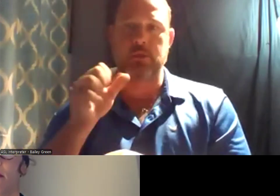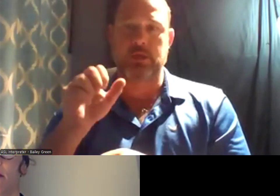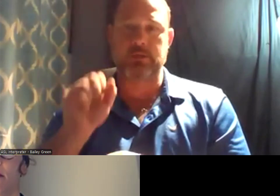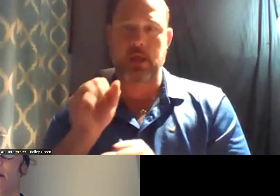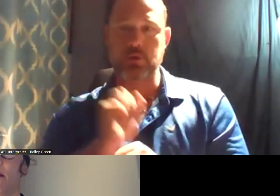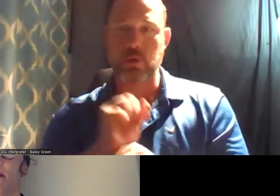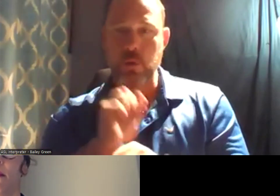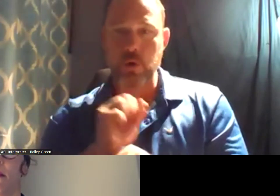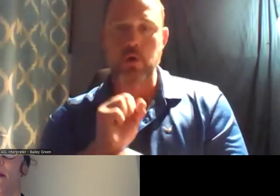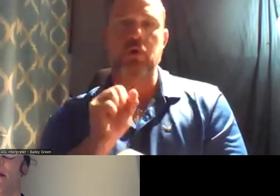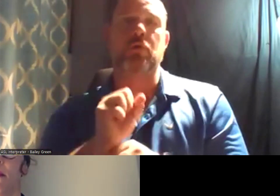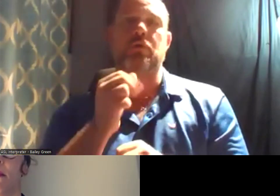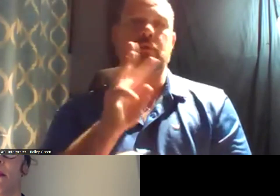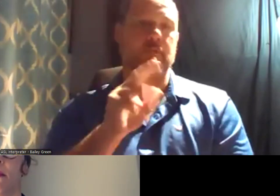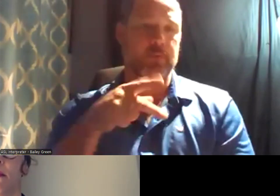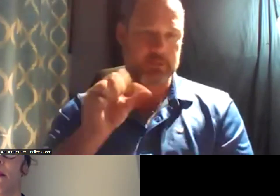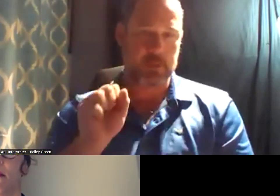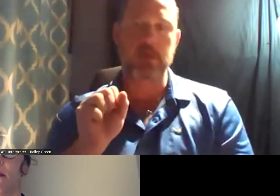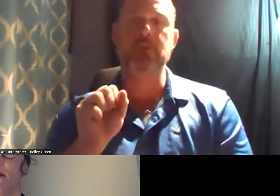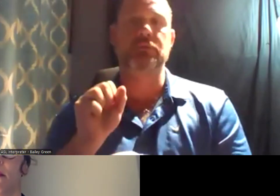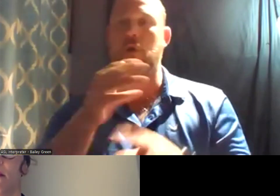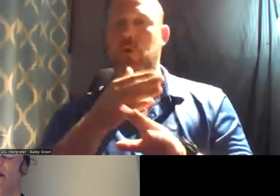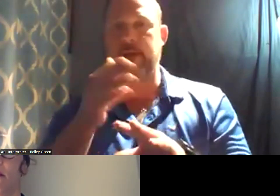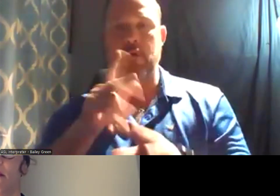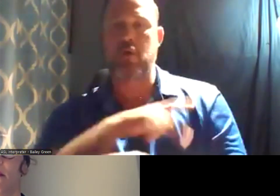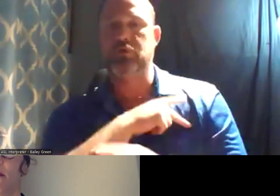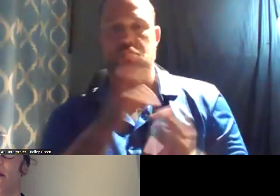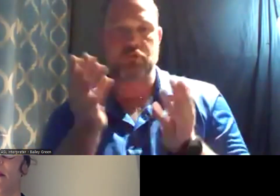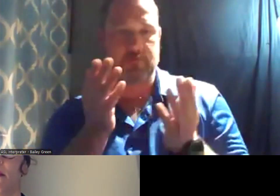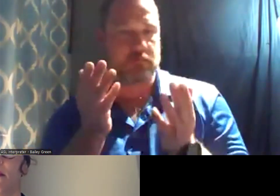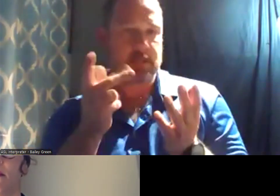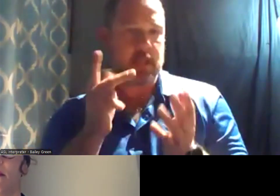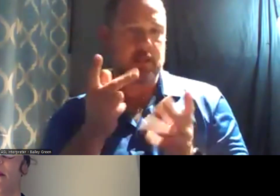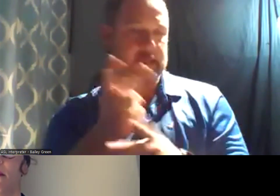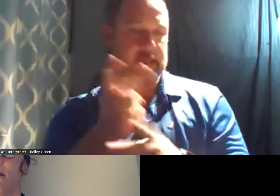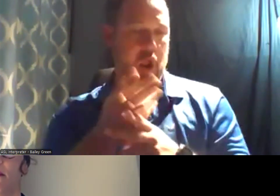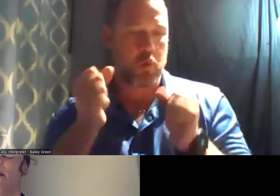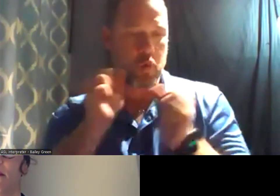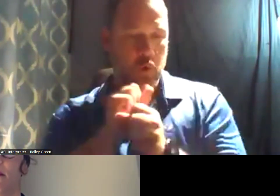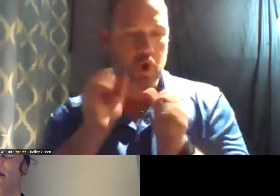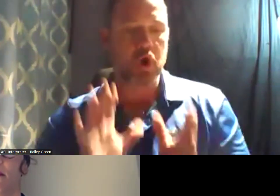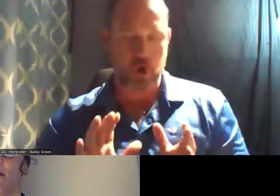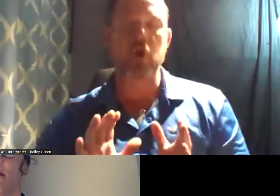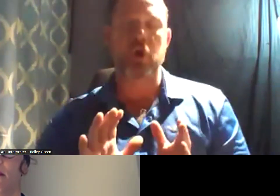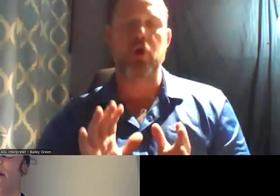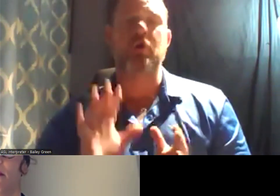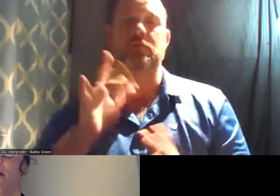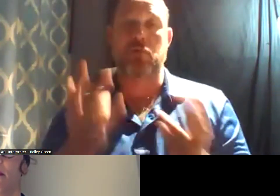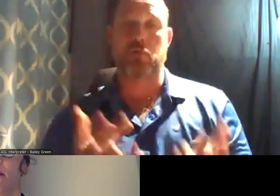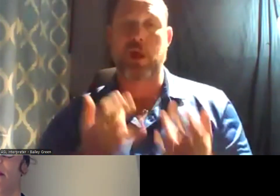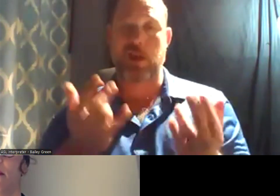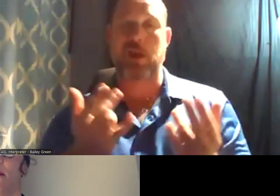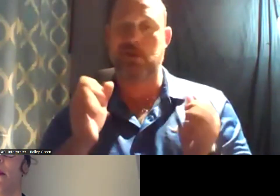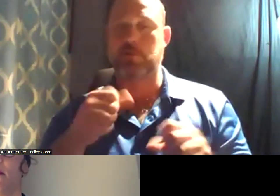whether it's a WPCS or a waiver personal care service worker. And as they're waiting, it could